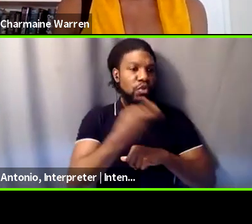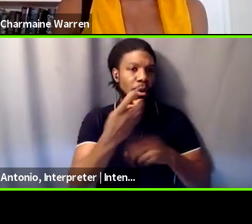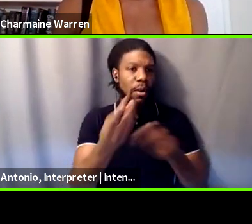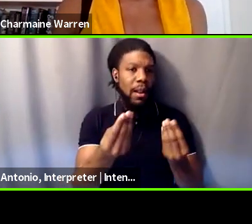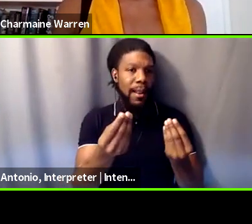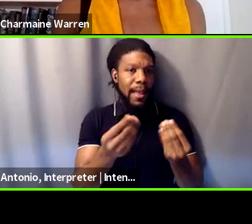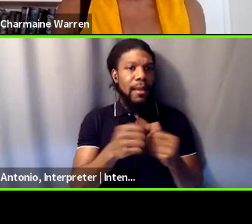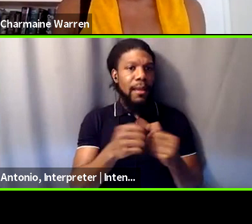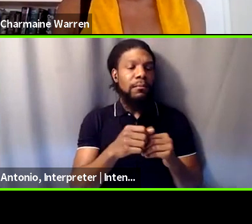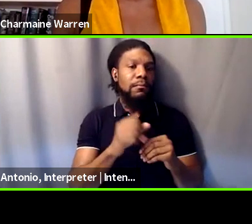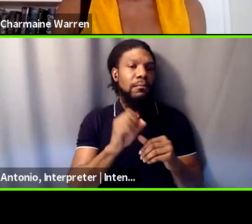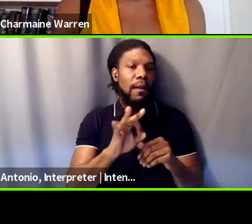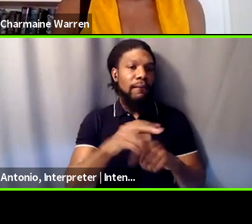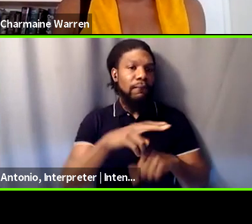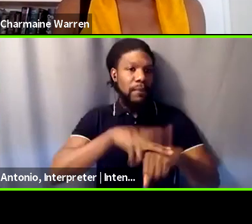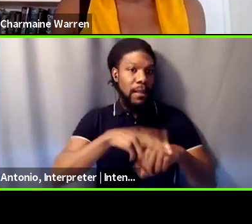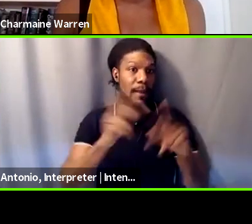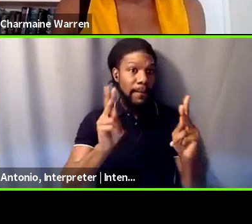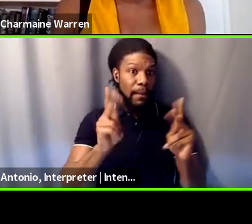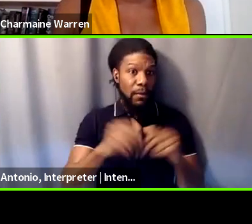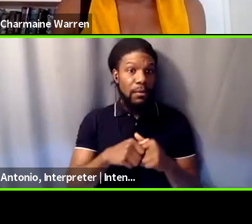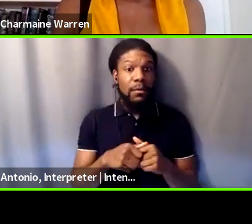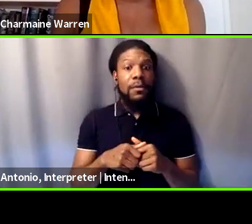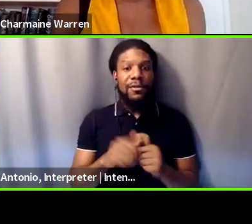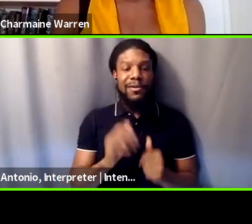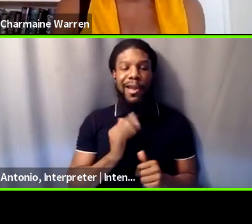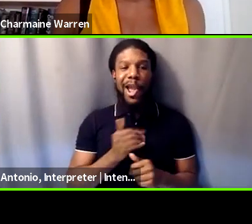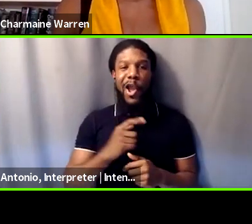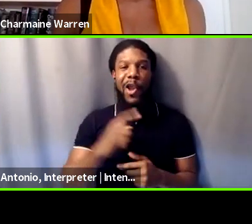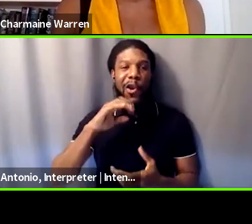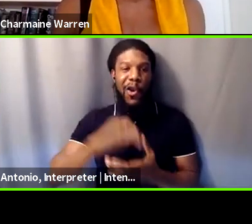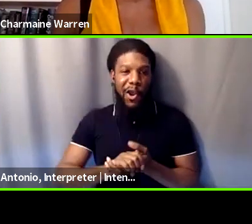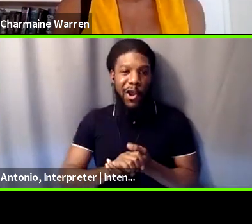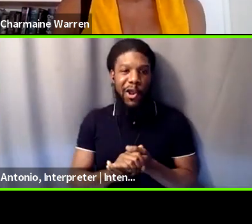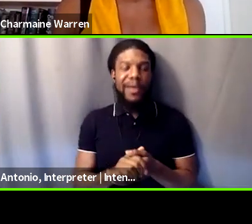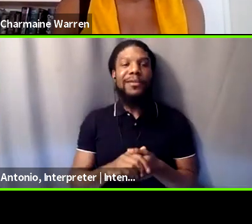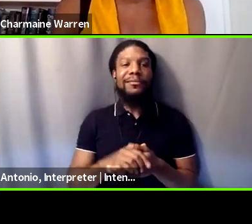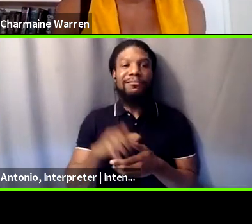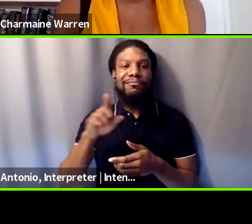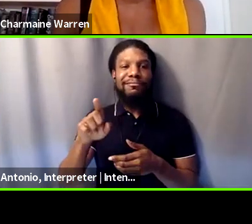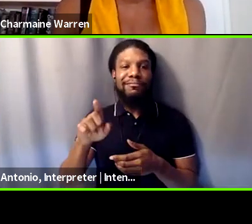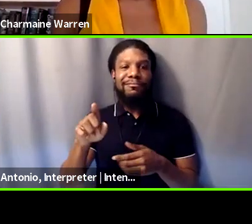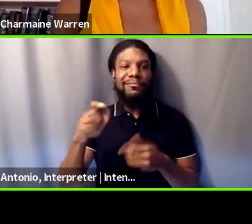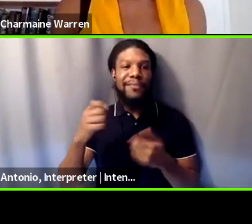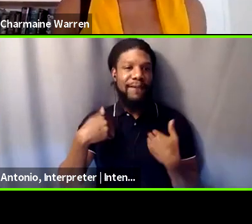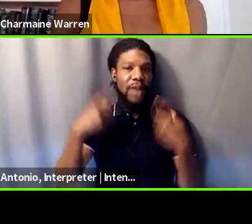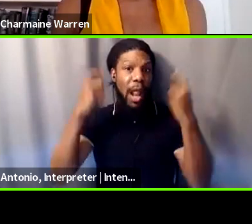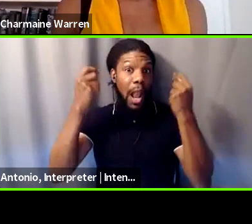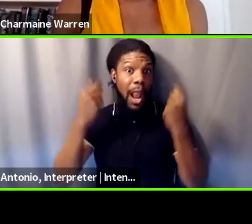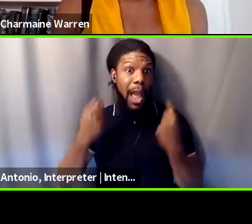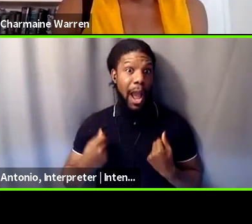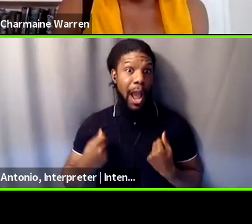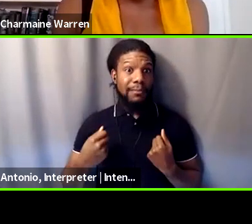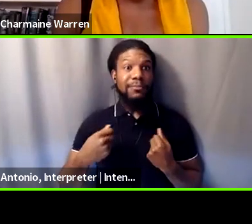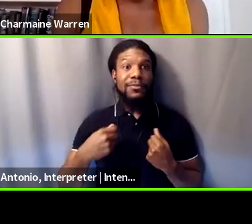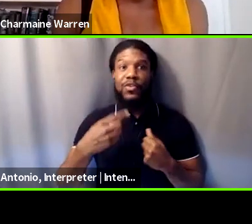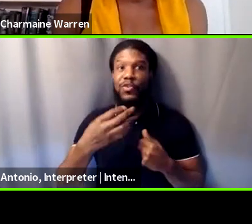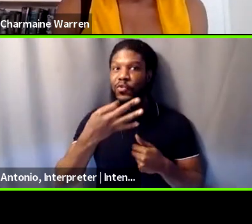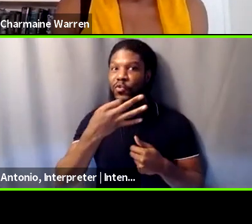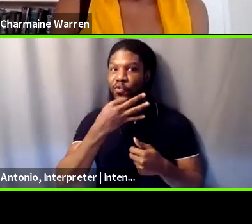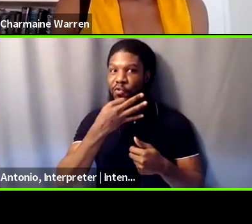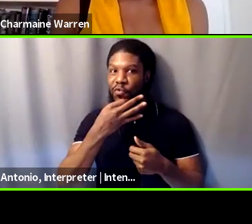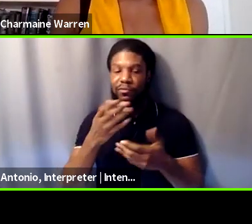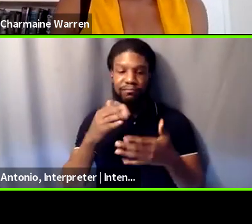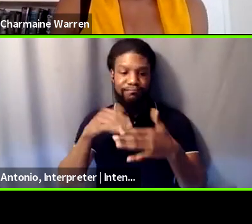Our daughter, Ashe Turner, a Black ballerina with locks, is going into her junior year at Boston